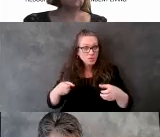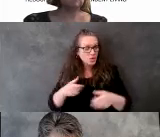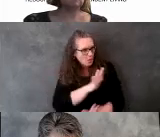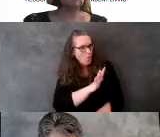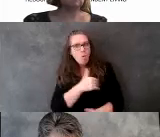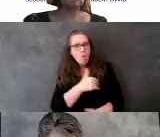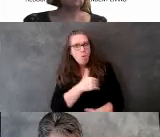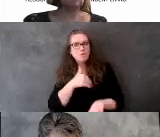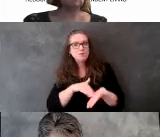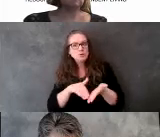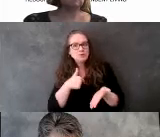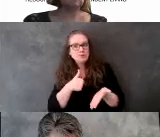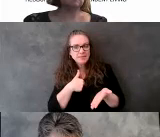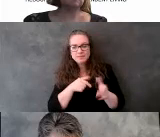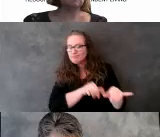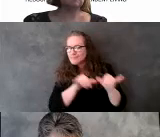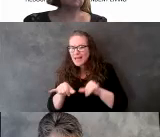bumped into their person.